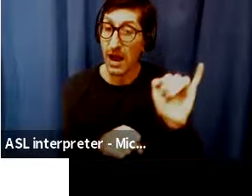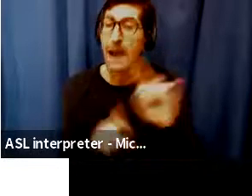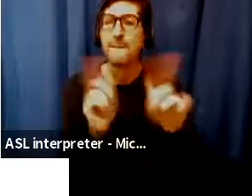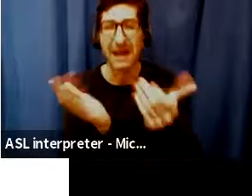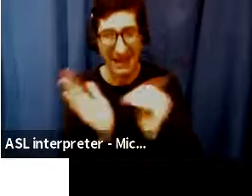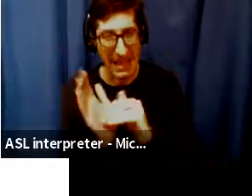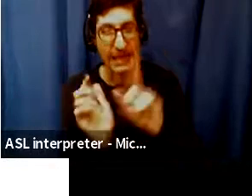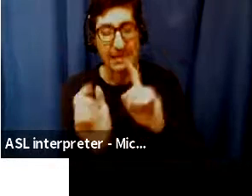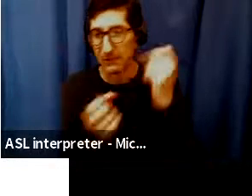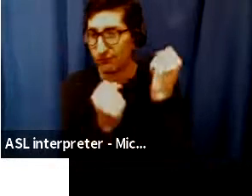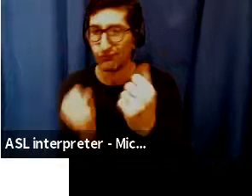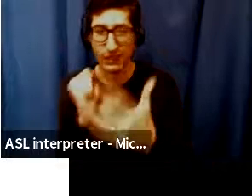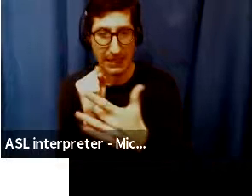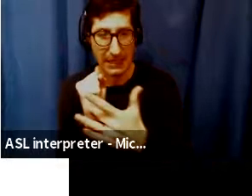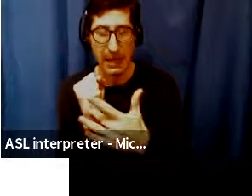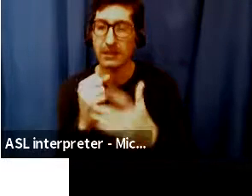there. Computer, laptop,